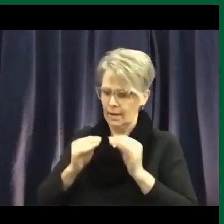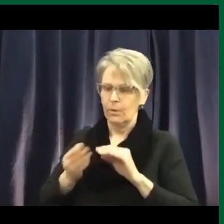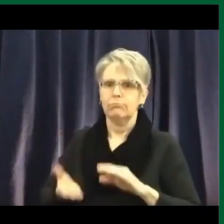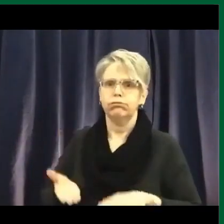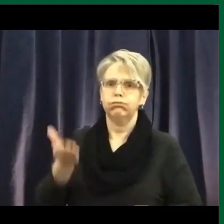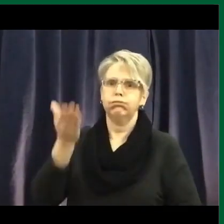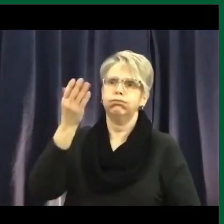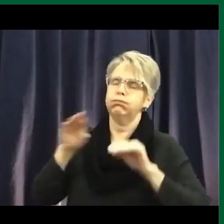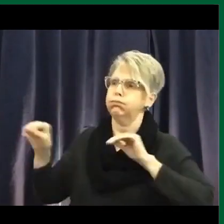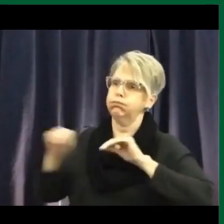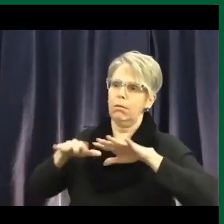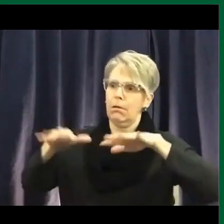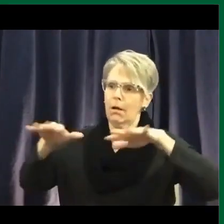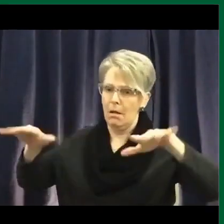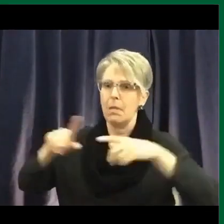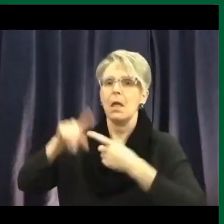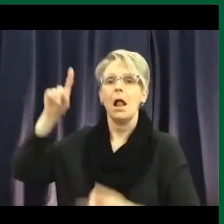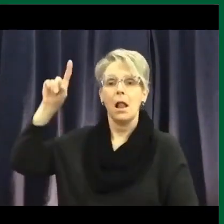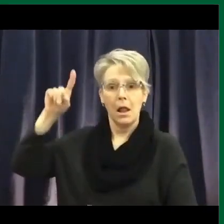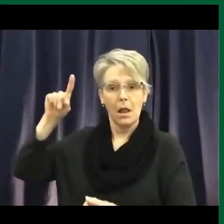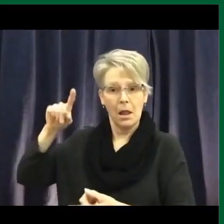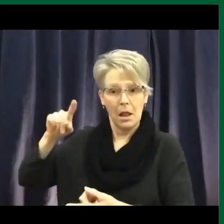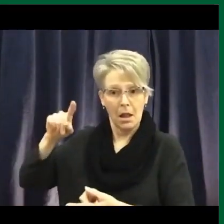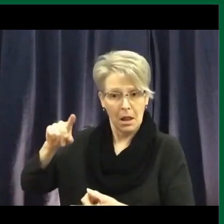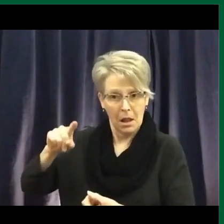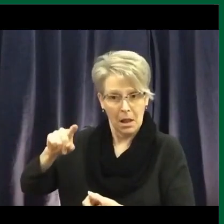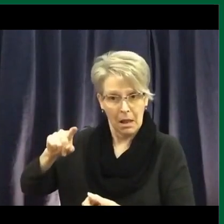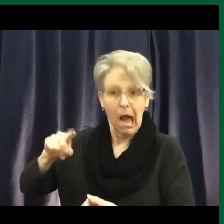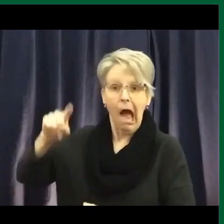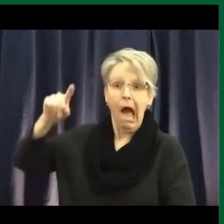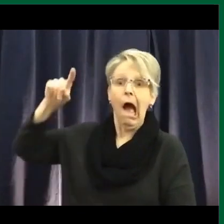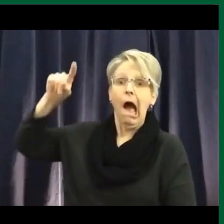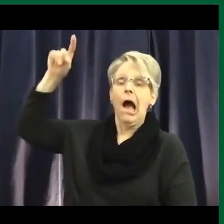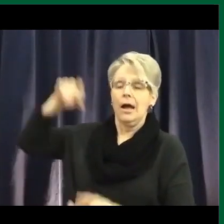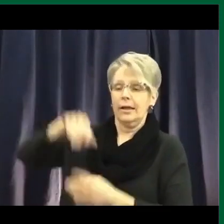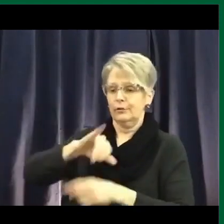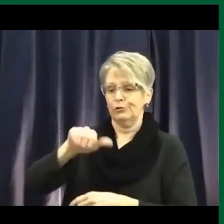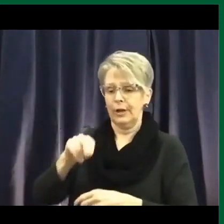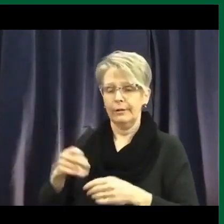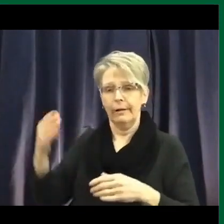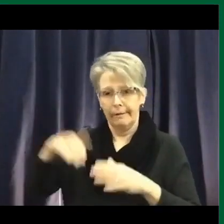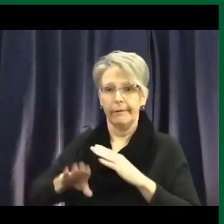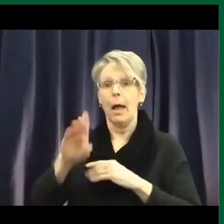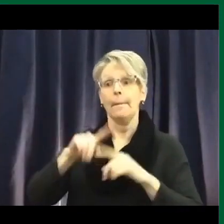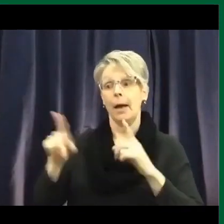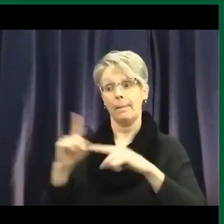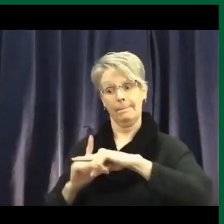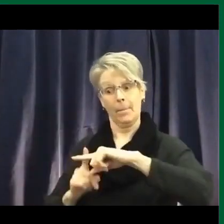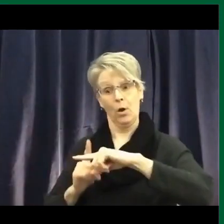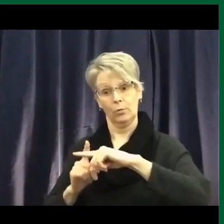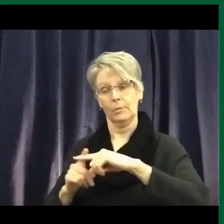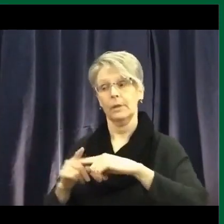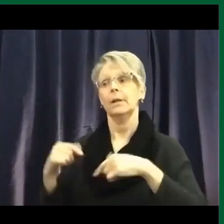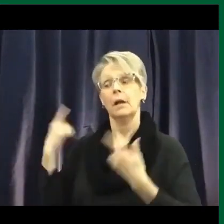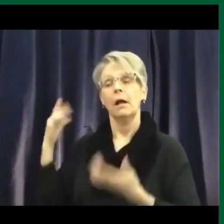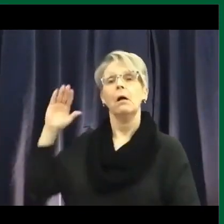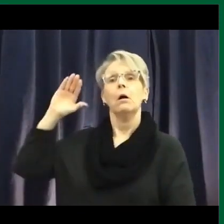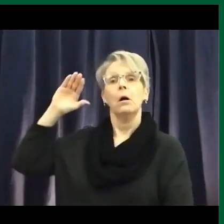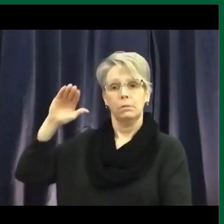over December, then they came down, then they went up quite high in the early part of January. On a positive note, they have been coming consistently